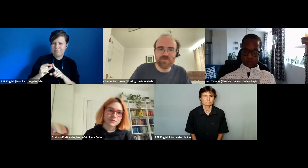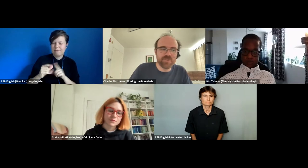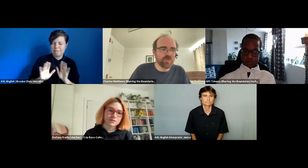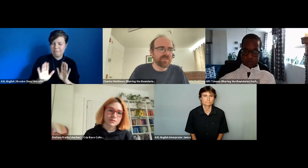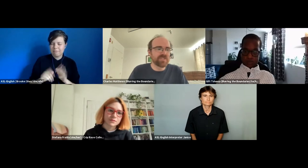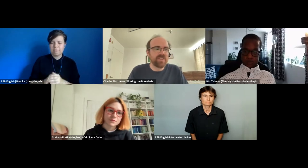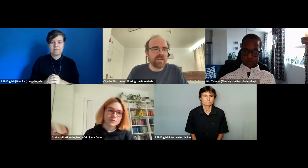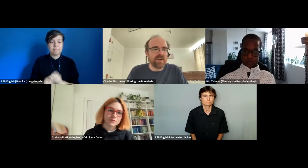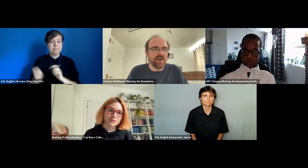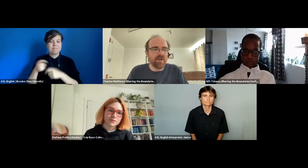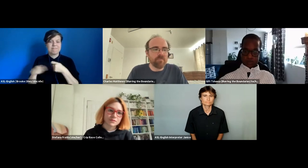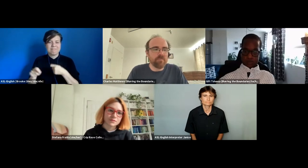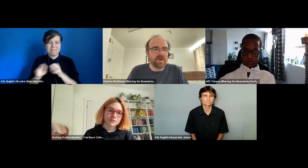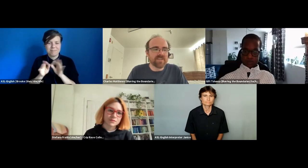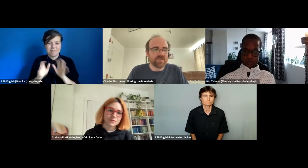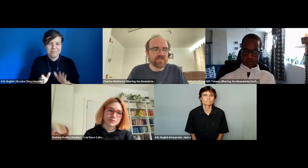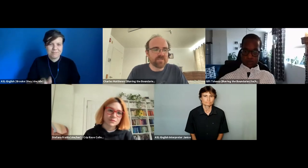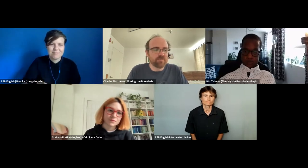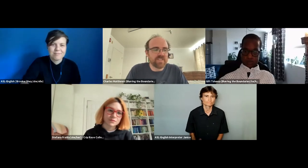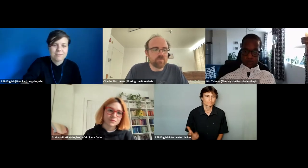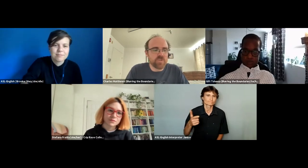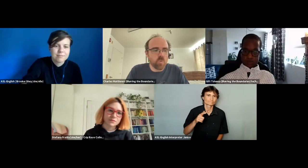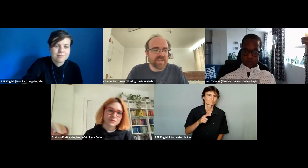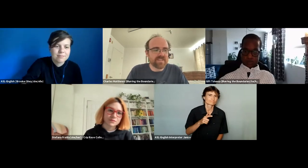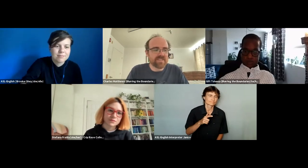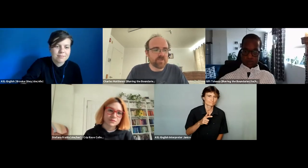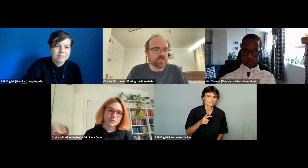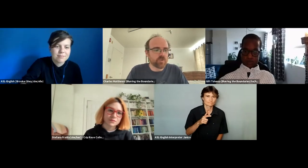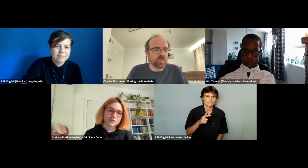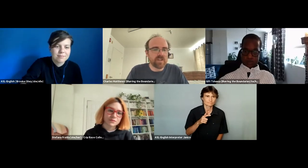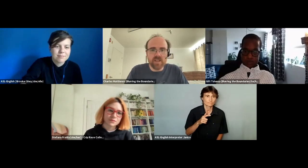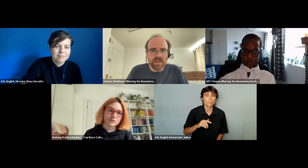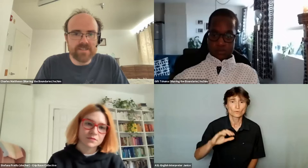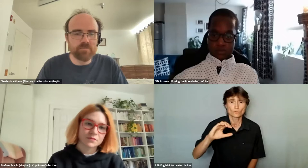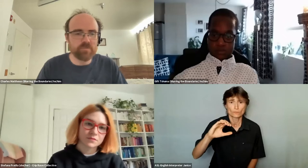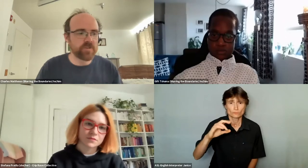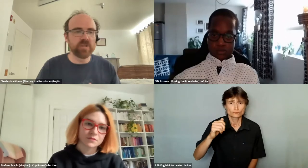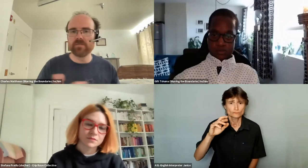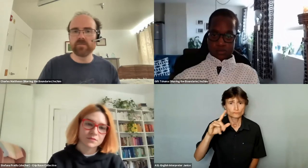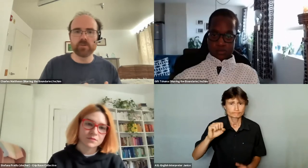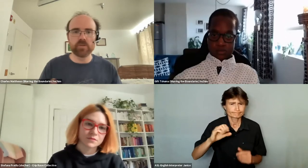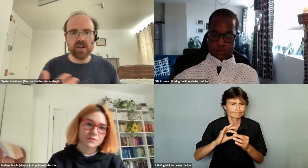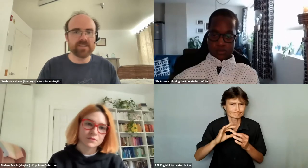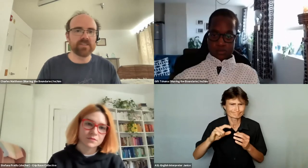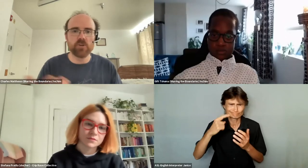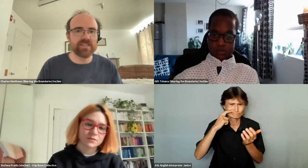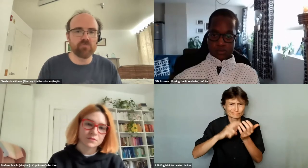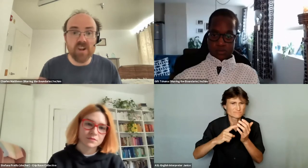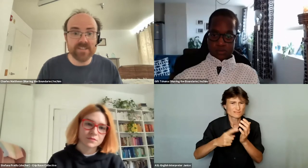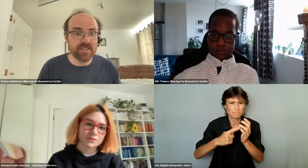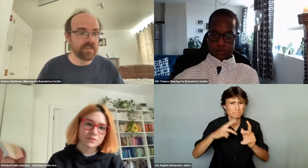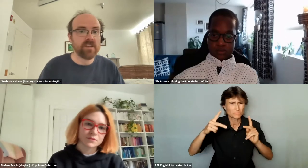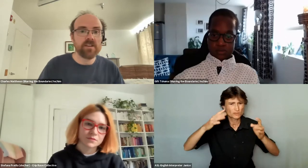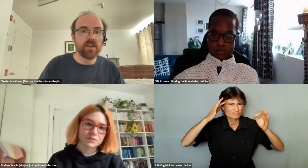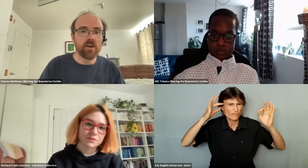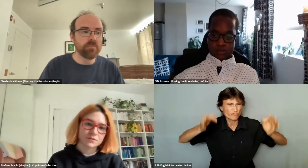and at odds with the world. I struggle with the way that it's used to draw a line between different sorts of practice and who has a